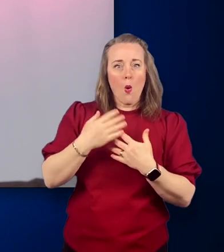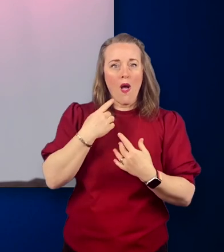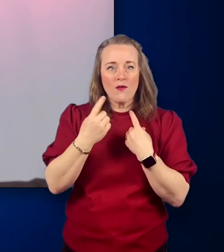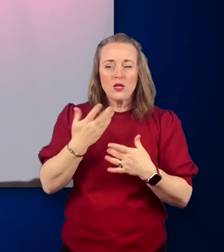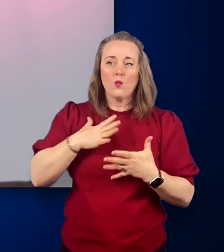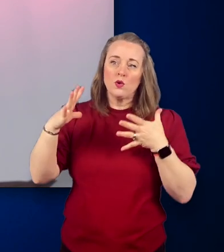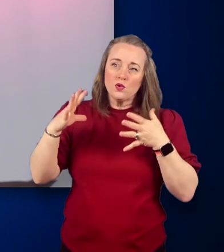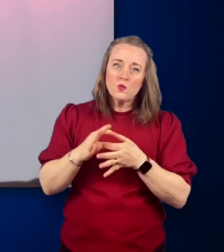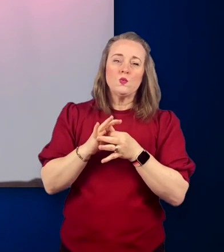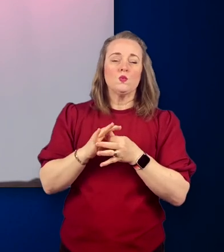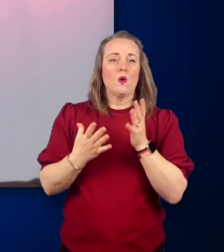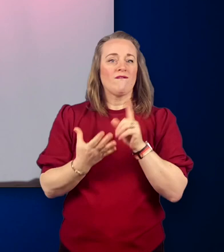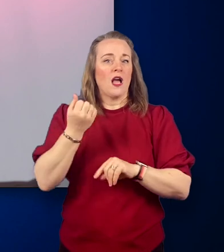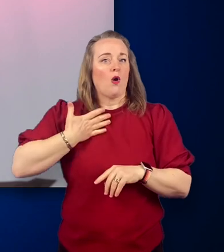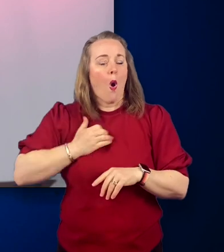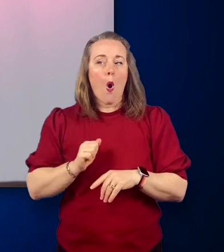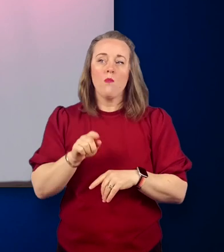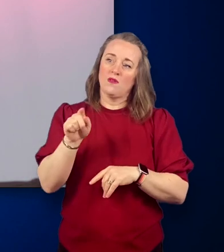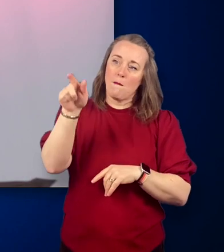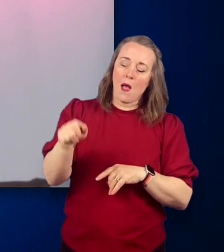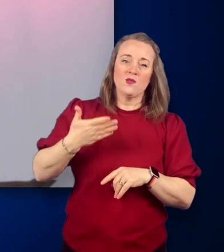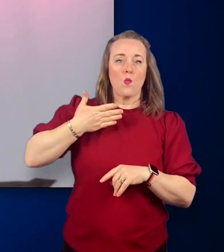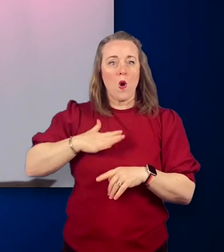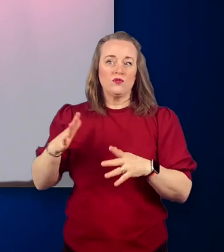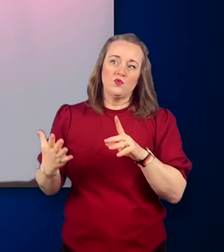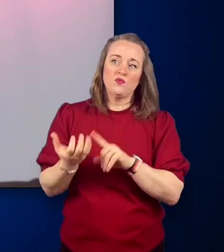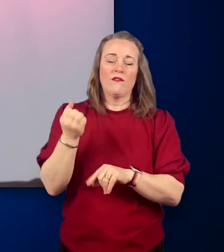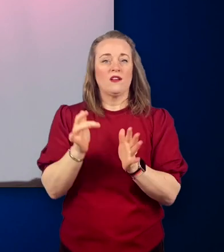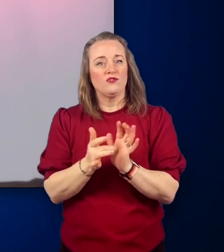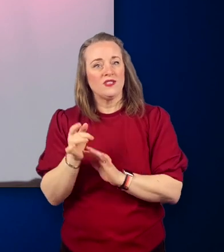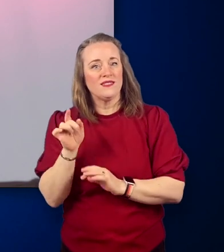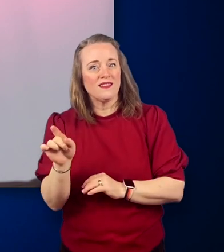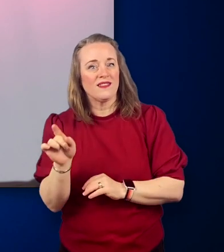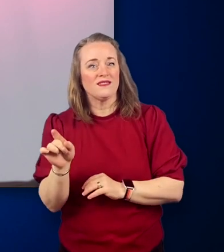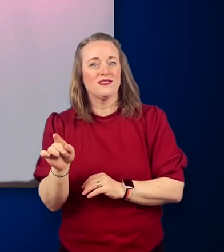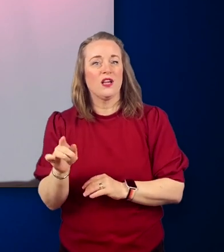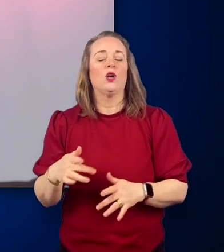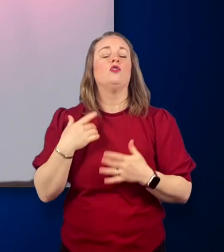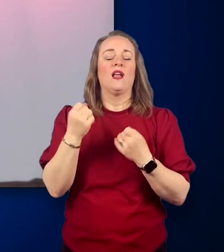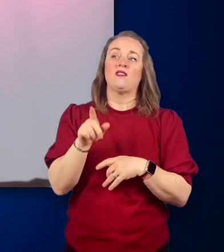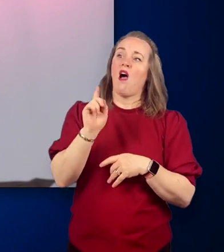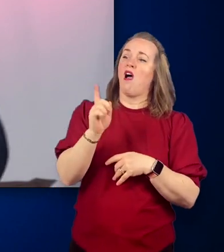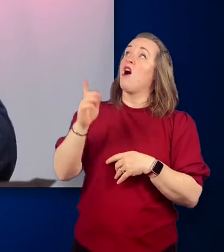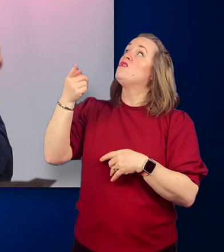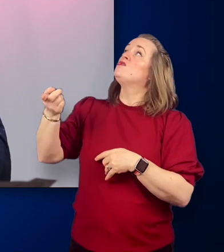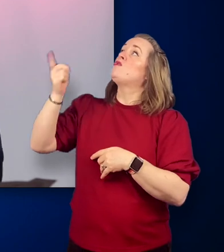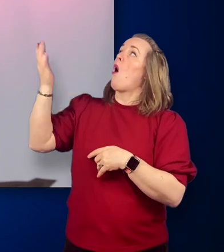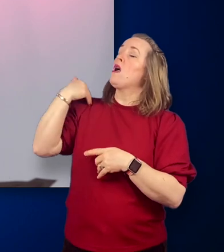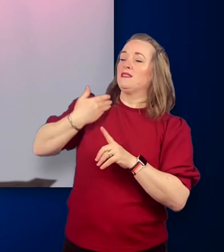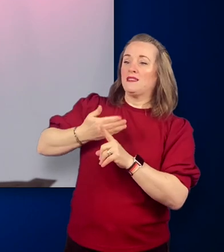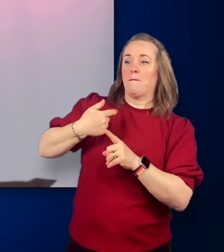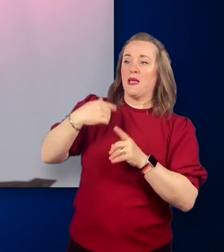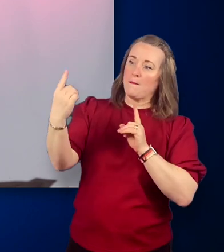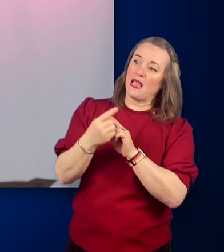to discover hope and the presence of Jesus. This person is who I've been sent to pray for, to connect